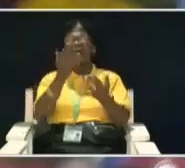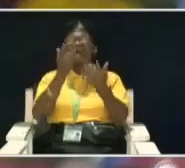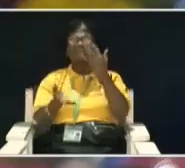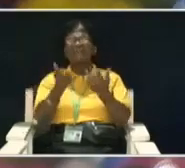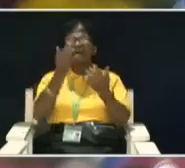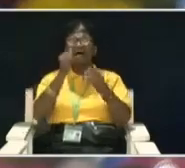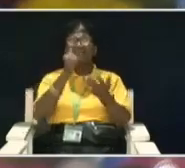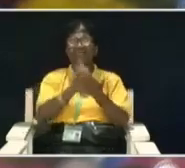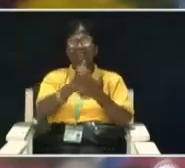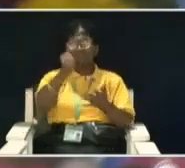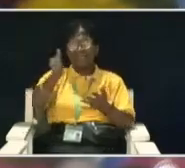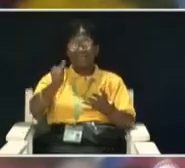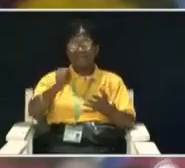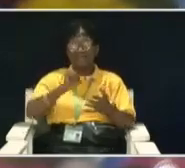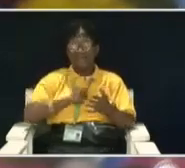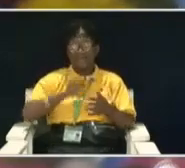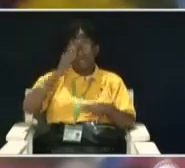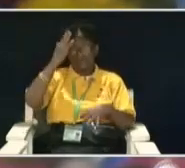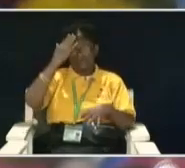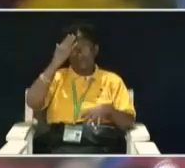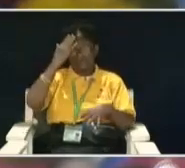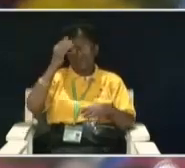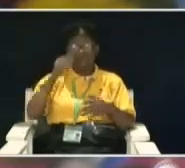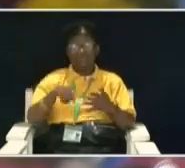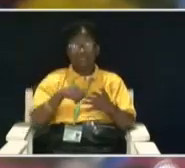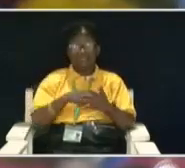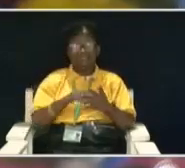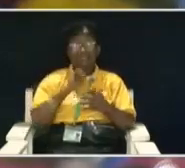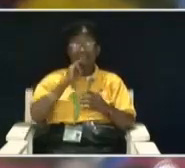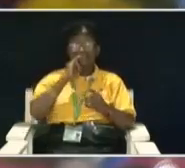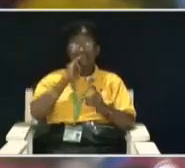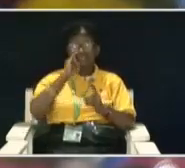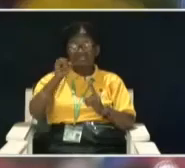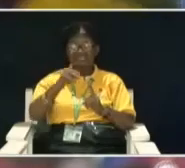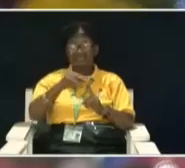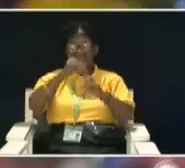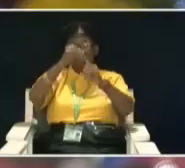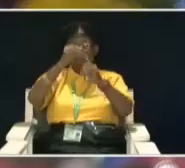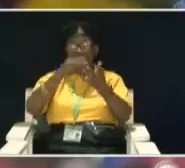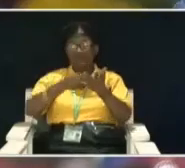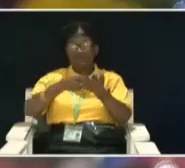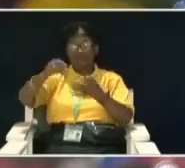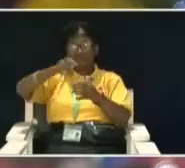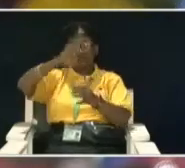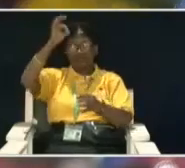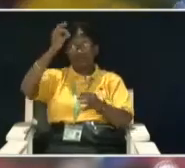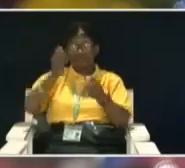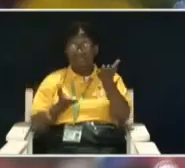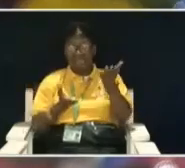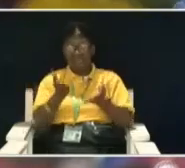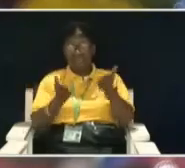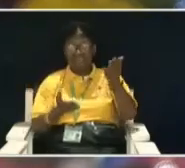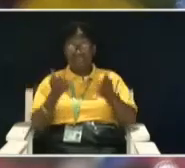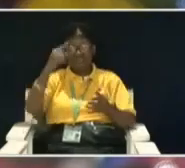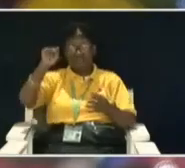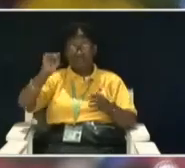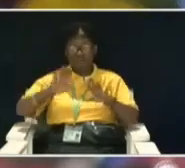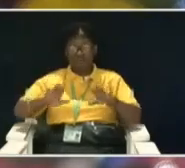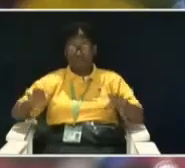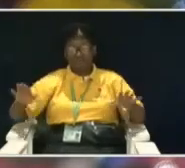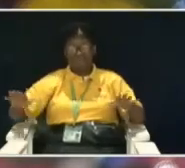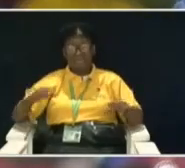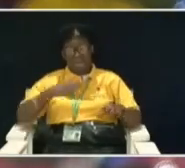I know this is a special Holy Ghost service for children, but then we are all